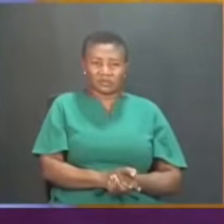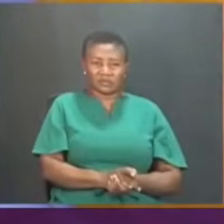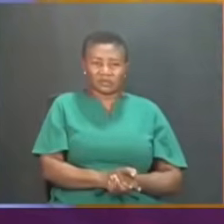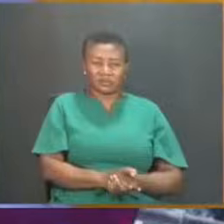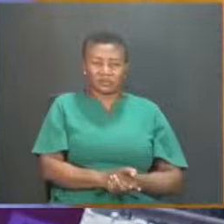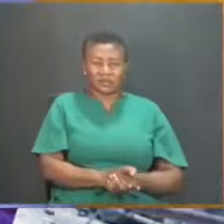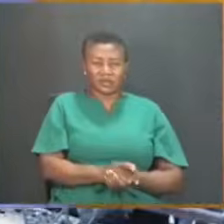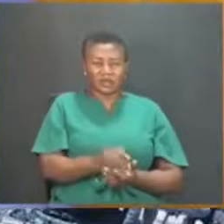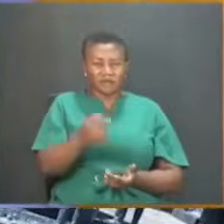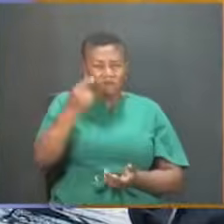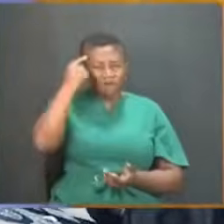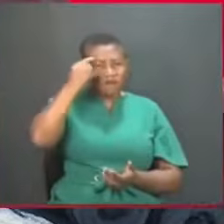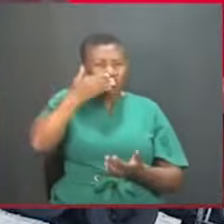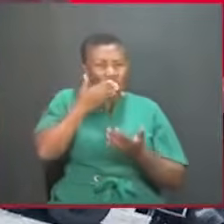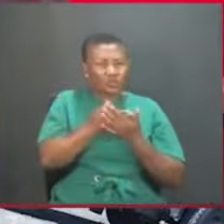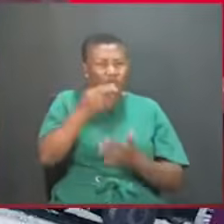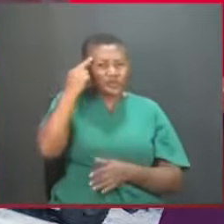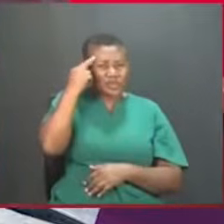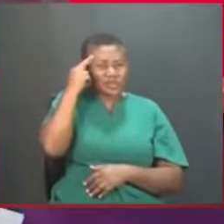for good reason.